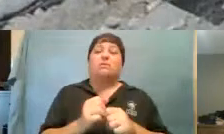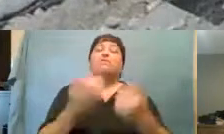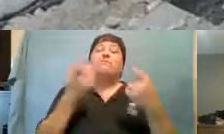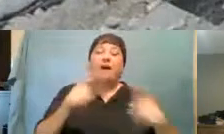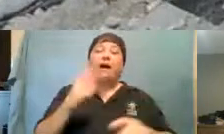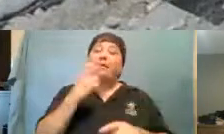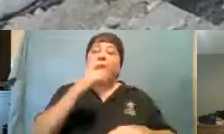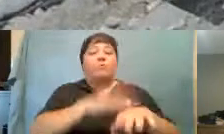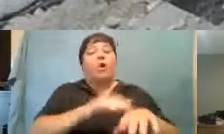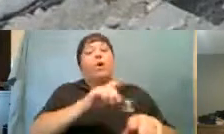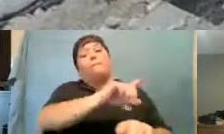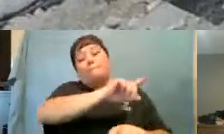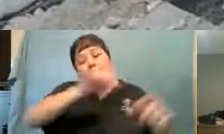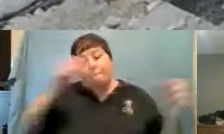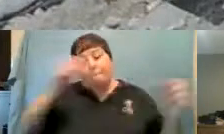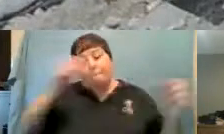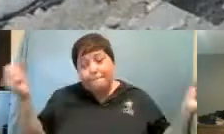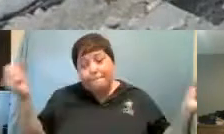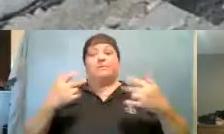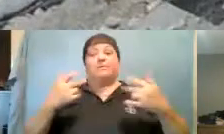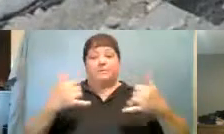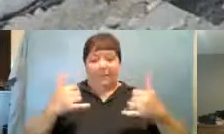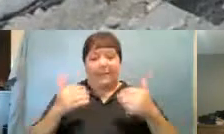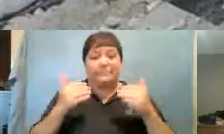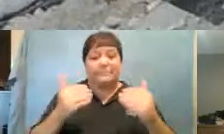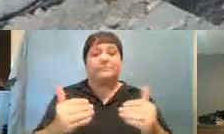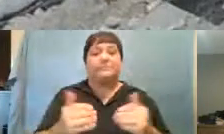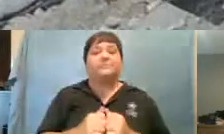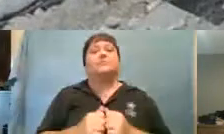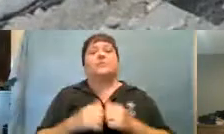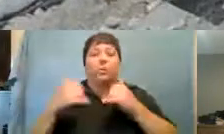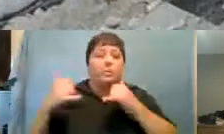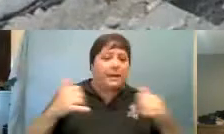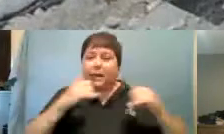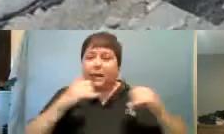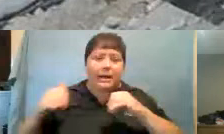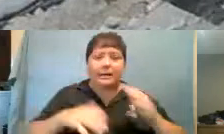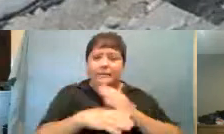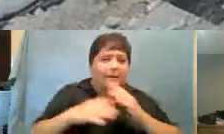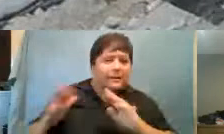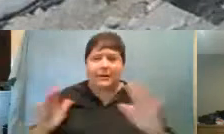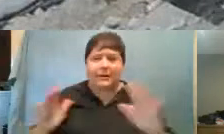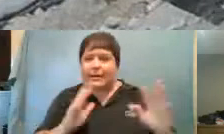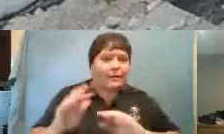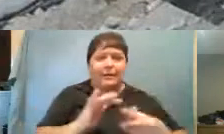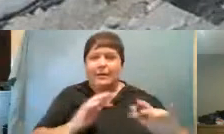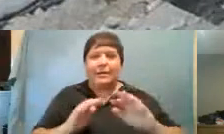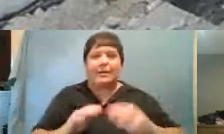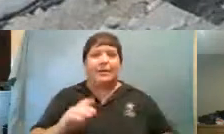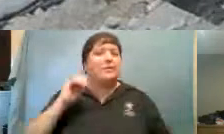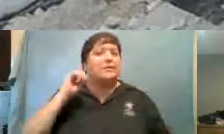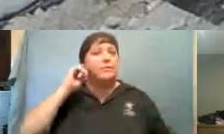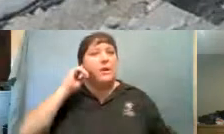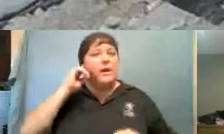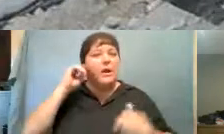and restart the game. So we're playing, things are going well. It's our first game. And all of a sudden we hear this giant pop.